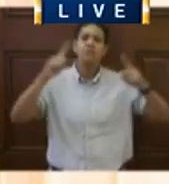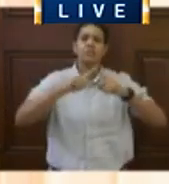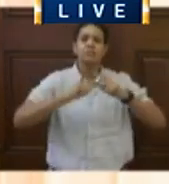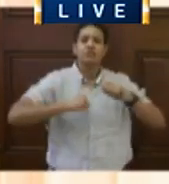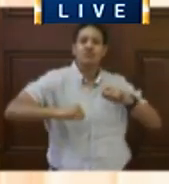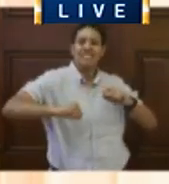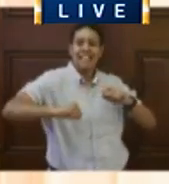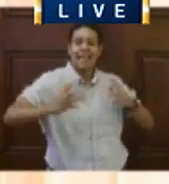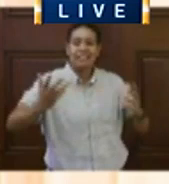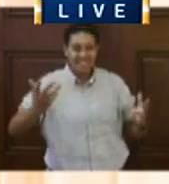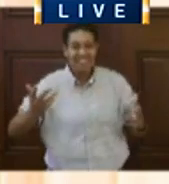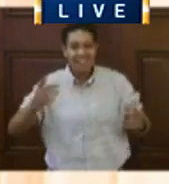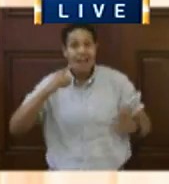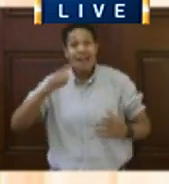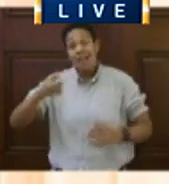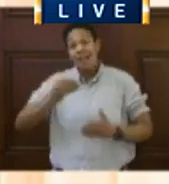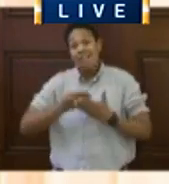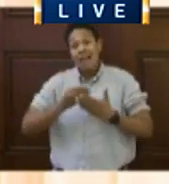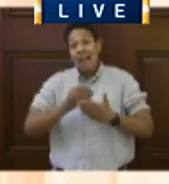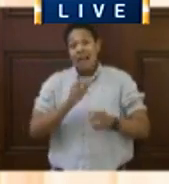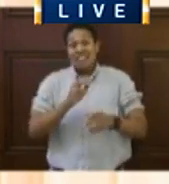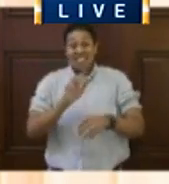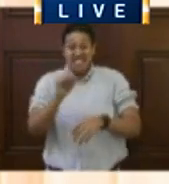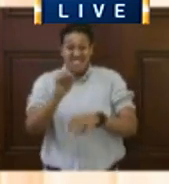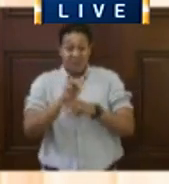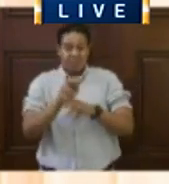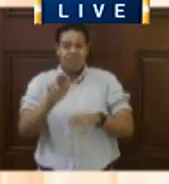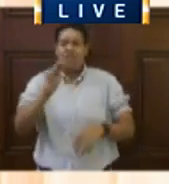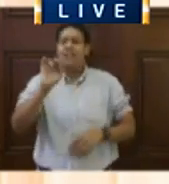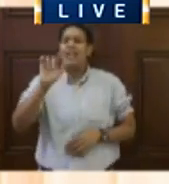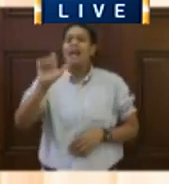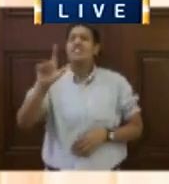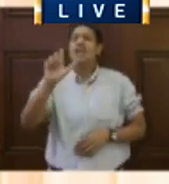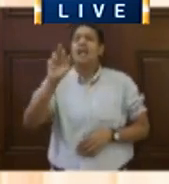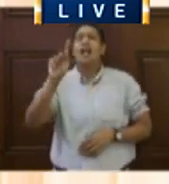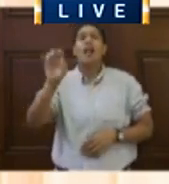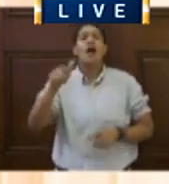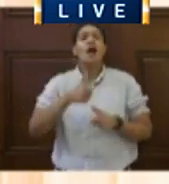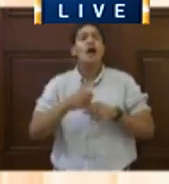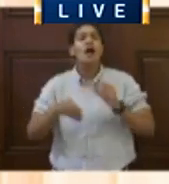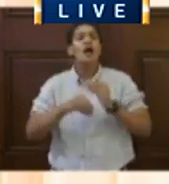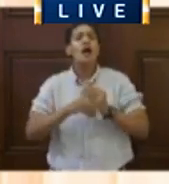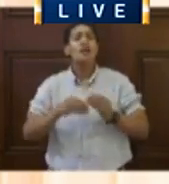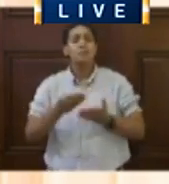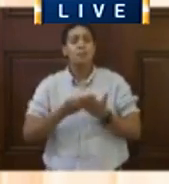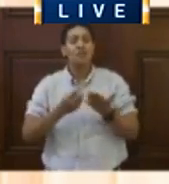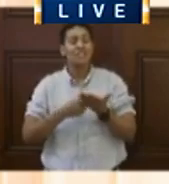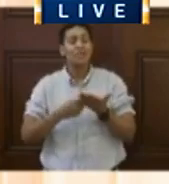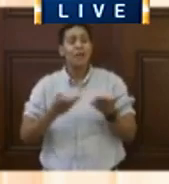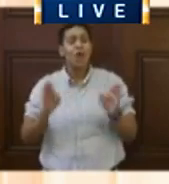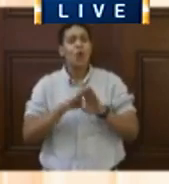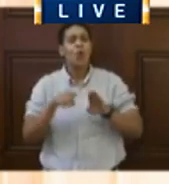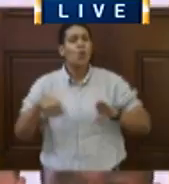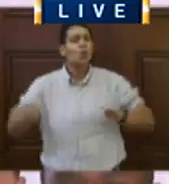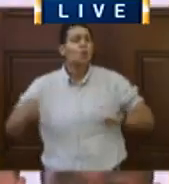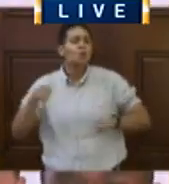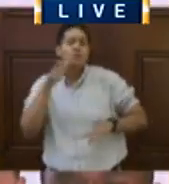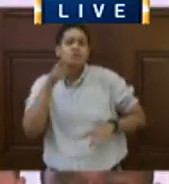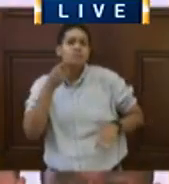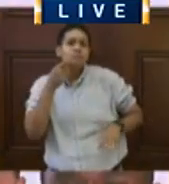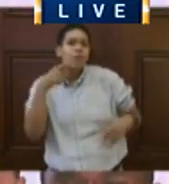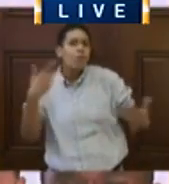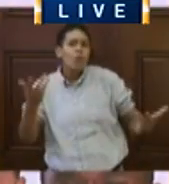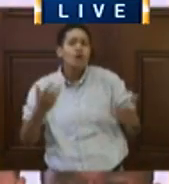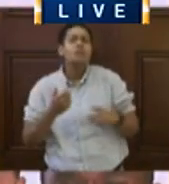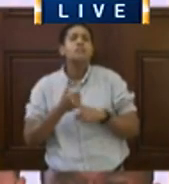the Finance Minister, Nigel Clark, also closed the budget debate earlier this week, ensuring that there was